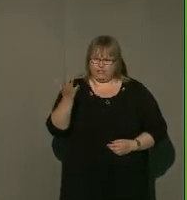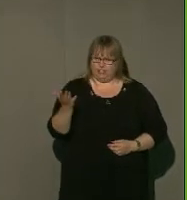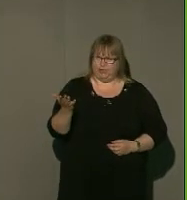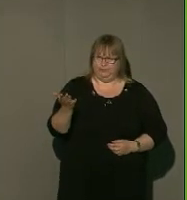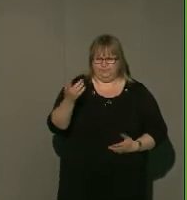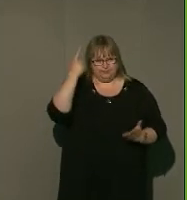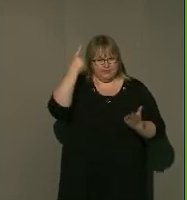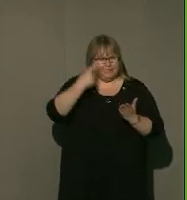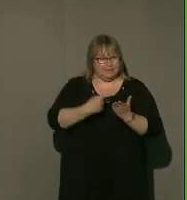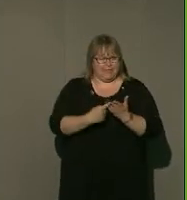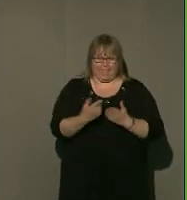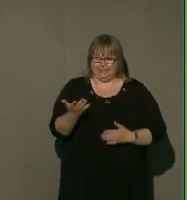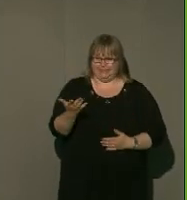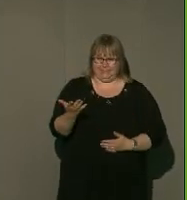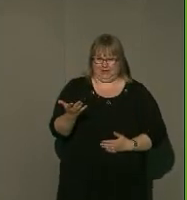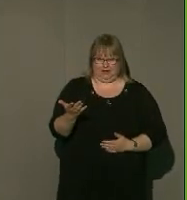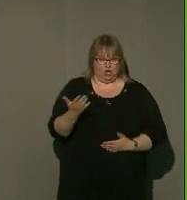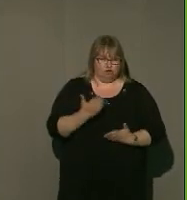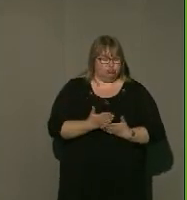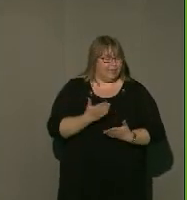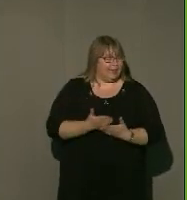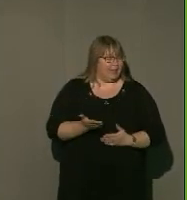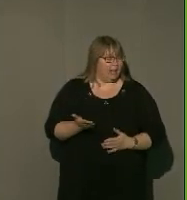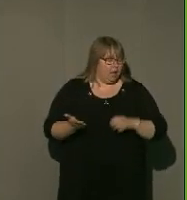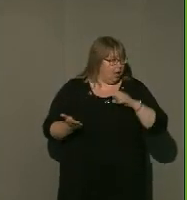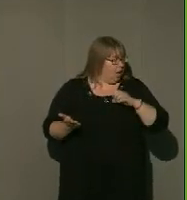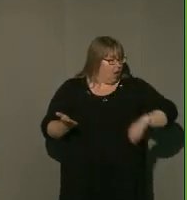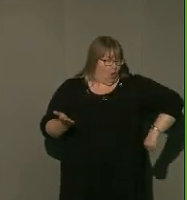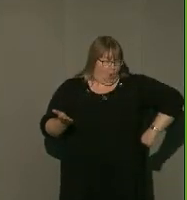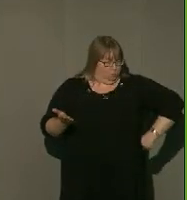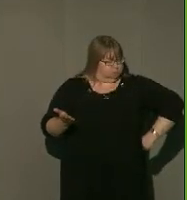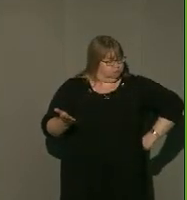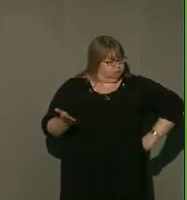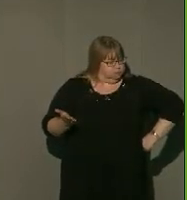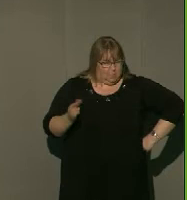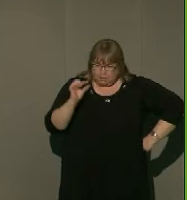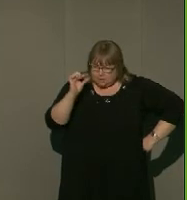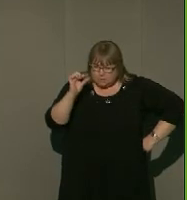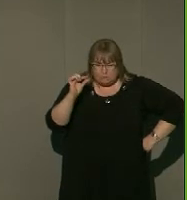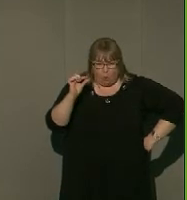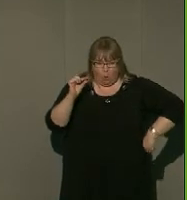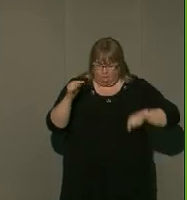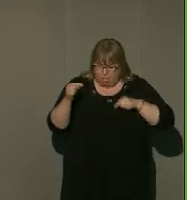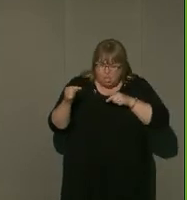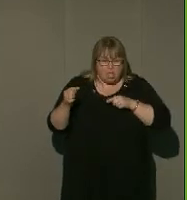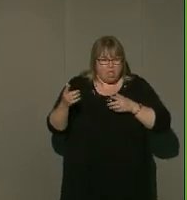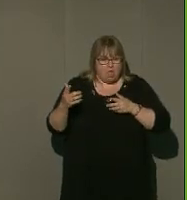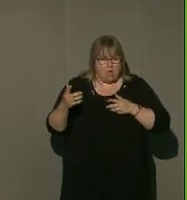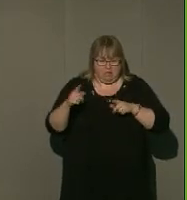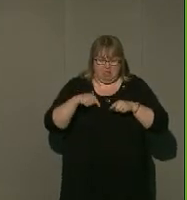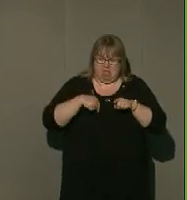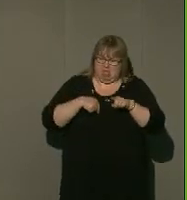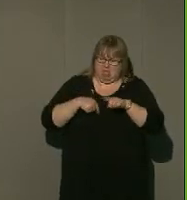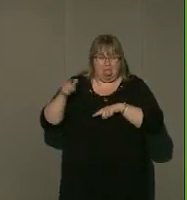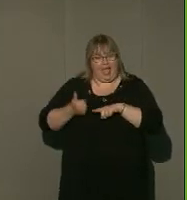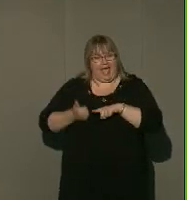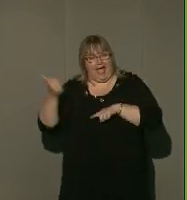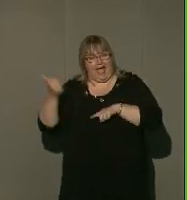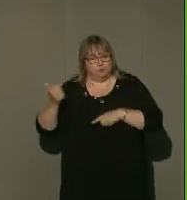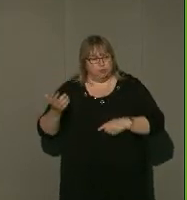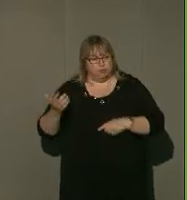you know, what is frankly a really minor infraction in order to get them out of the way.